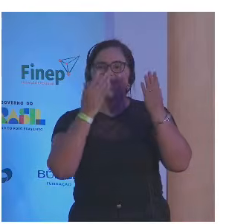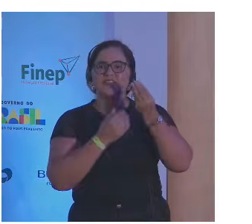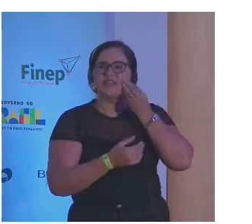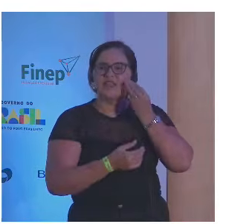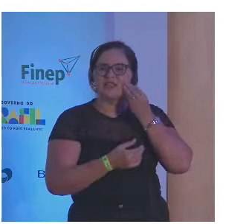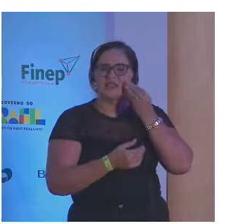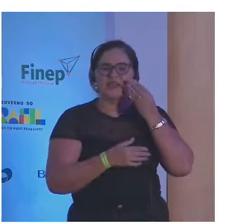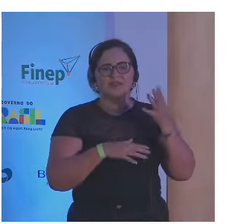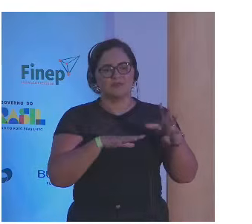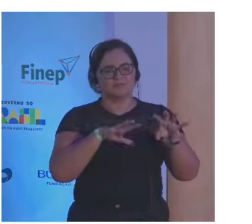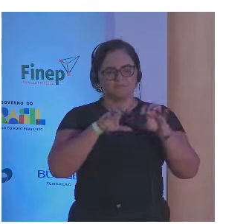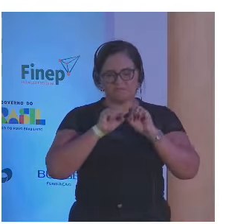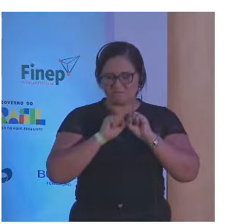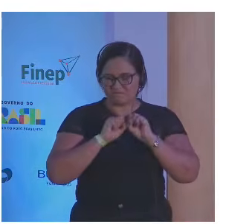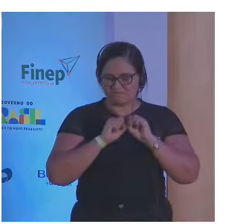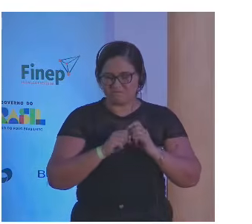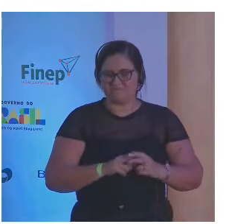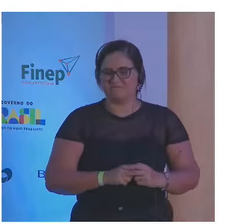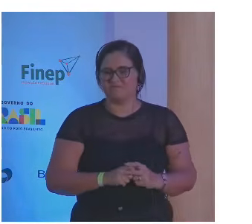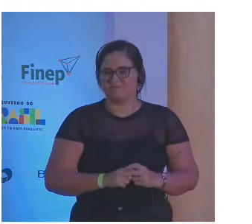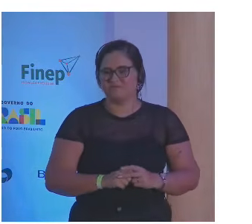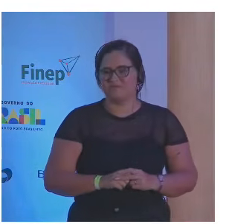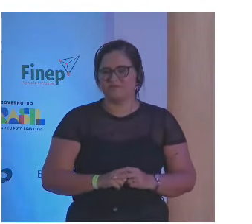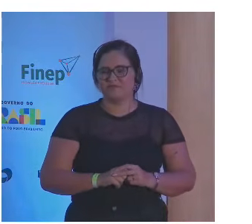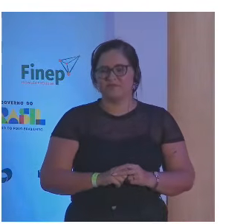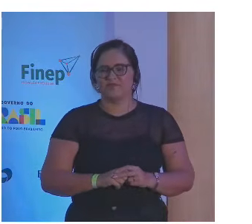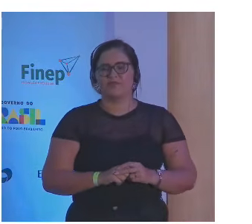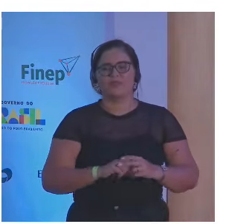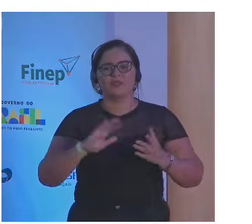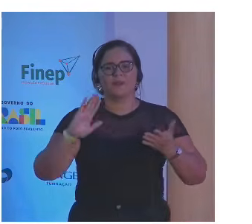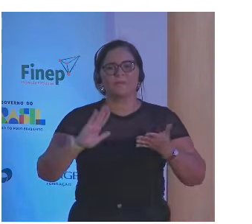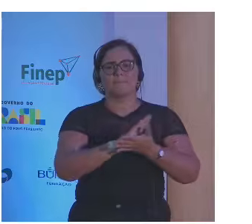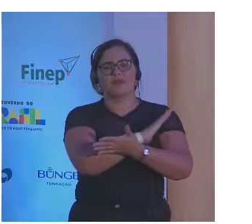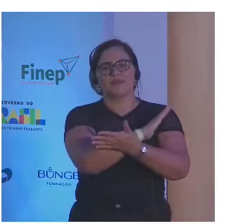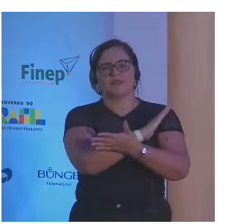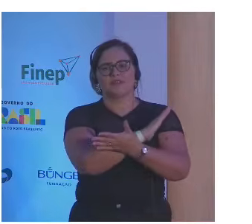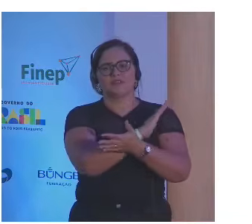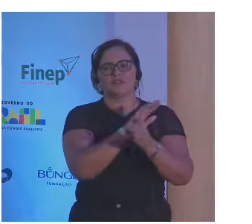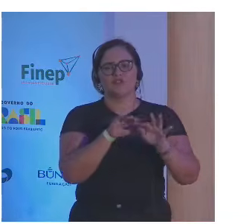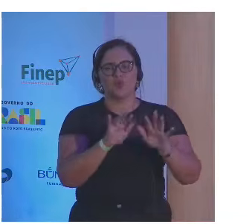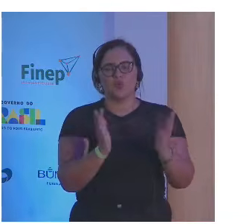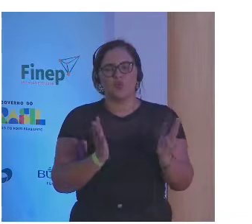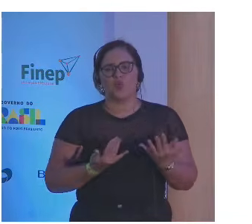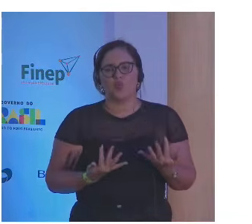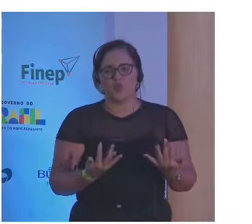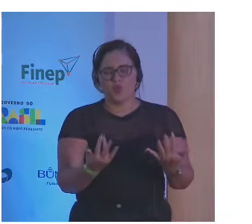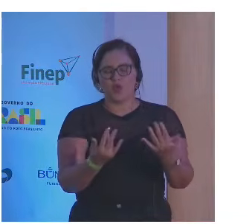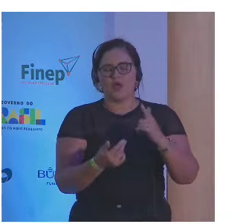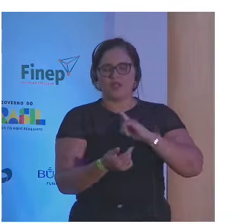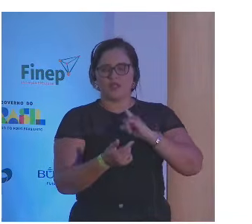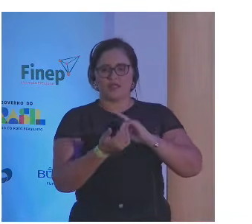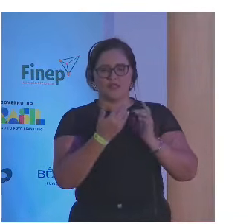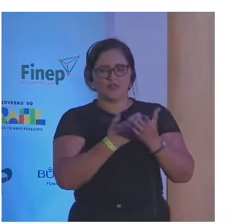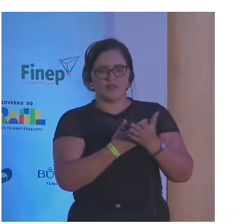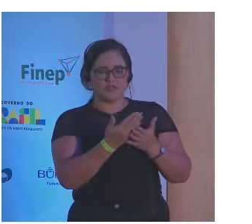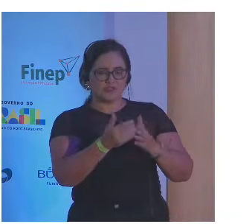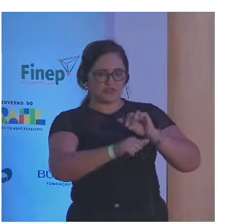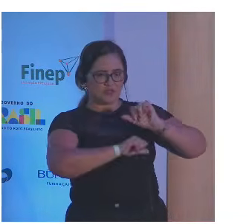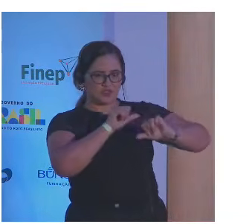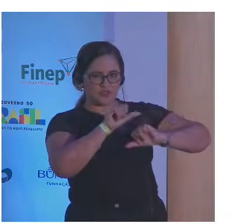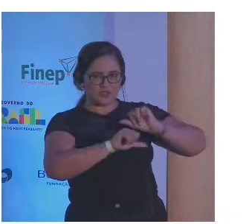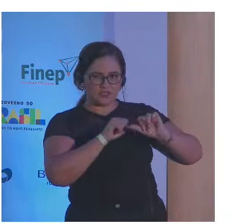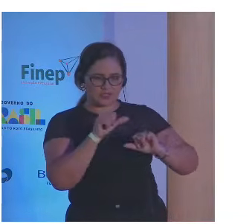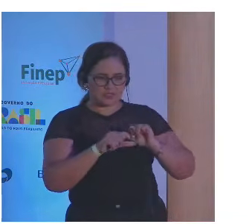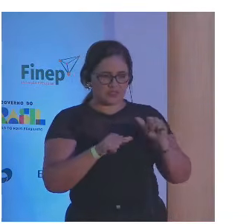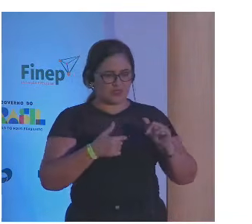mitigate the destruction of the reefs. There were restoration initiatives, there were management actions, and